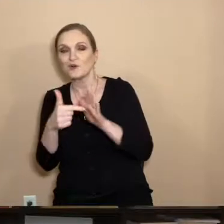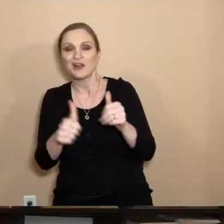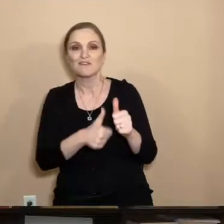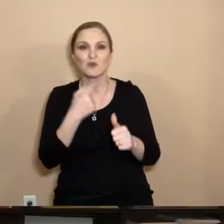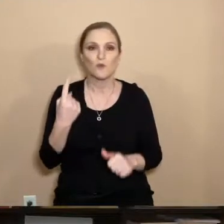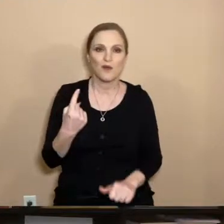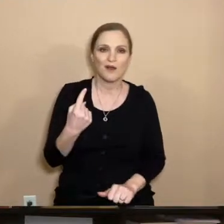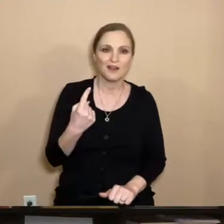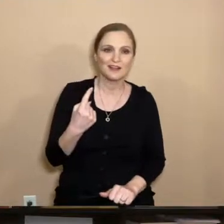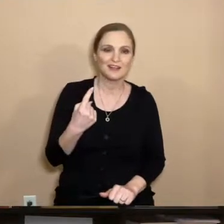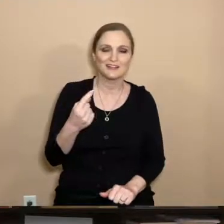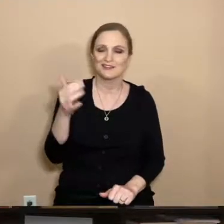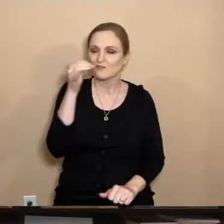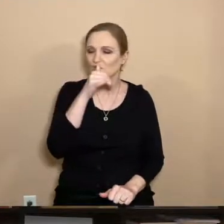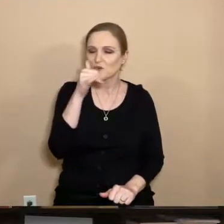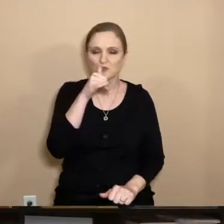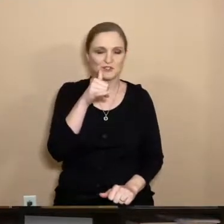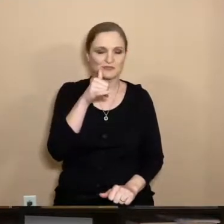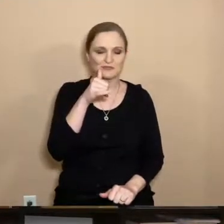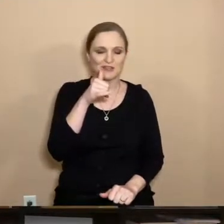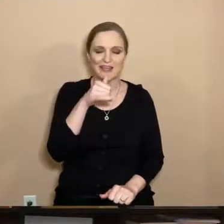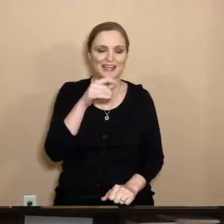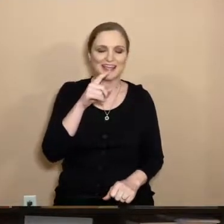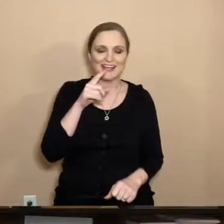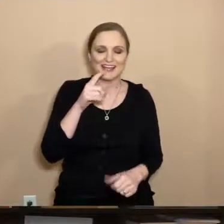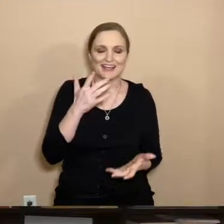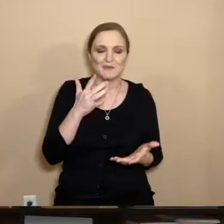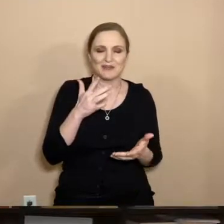contact with that he's a fool. He can't help but do